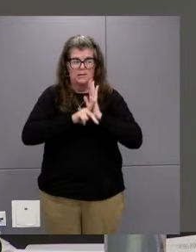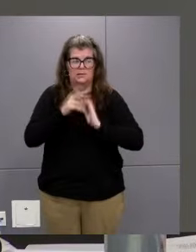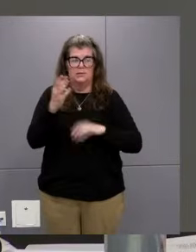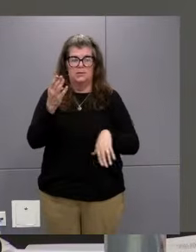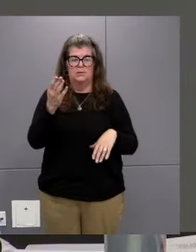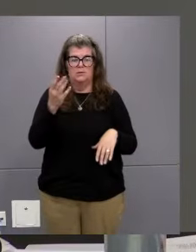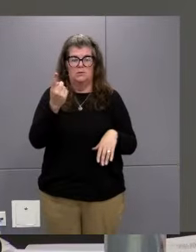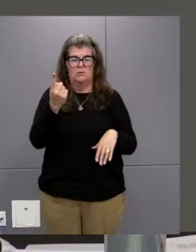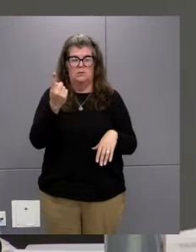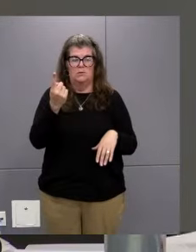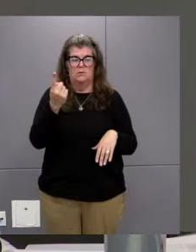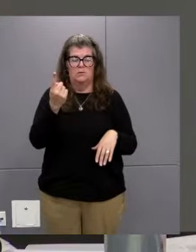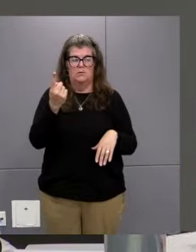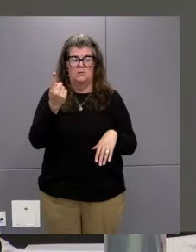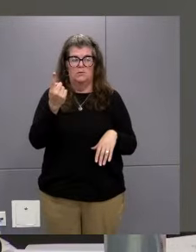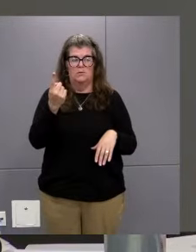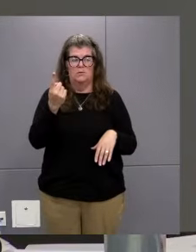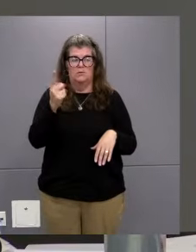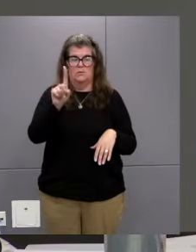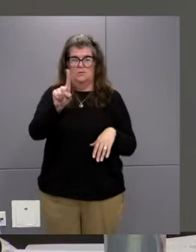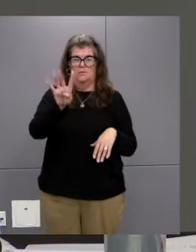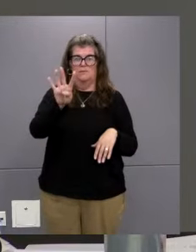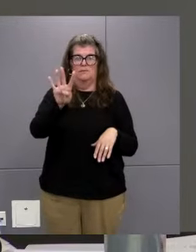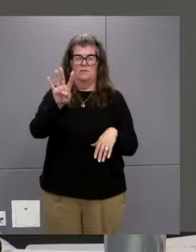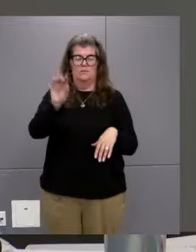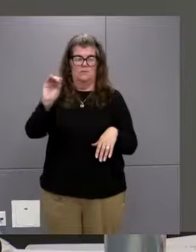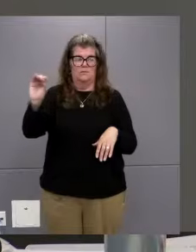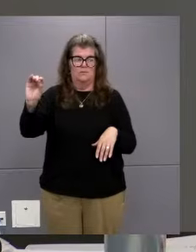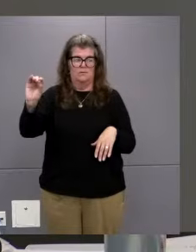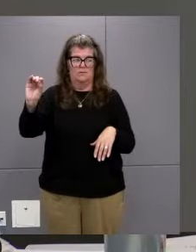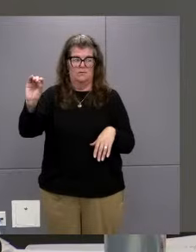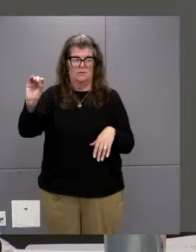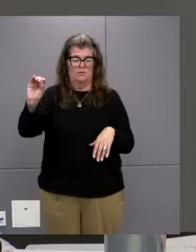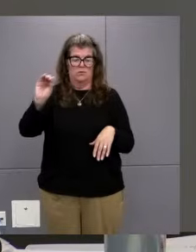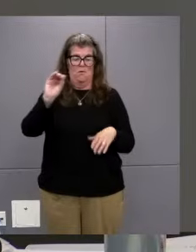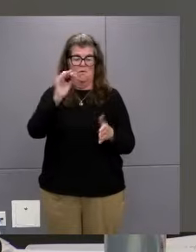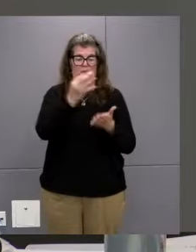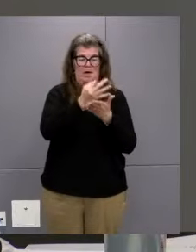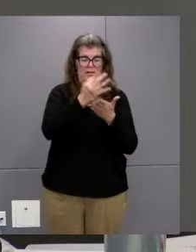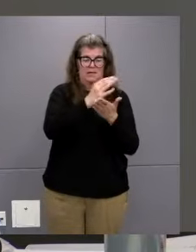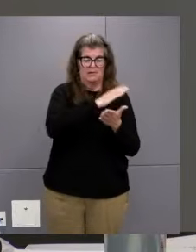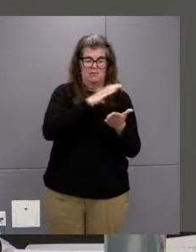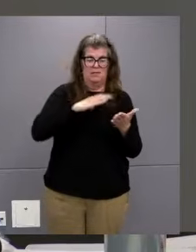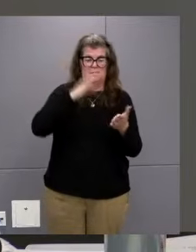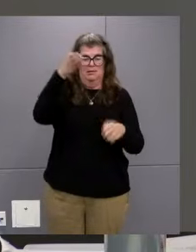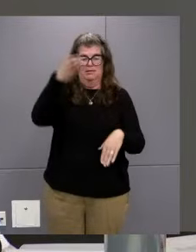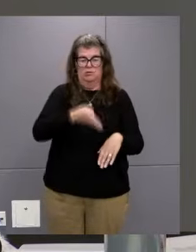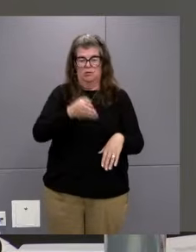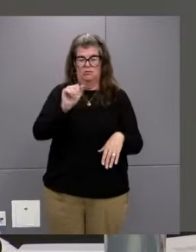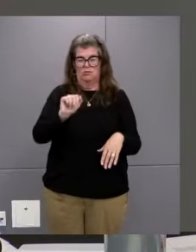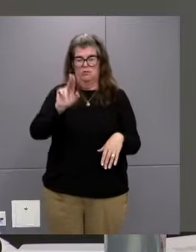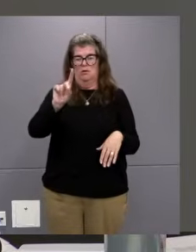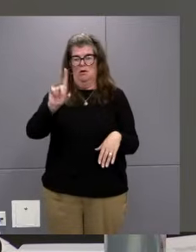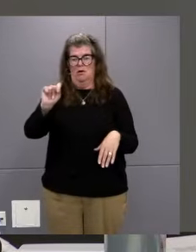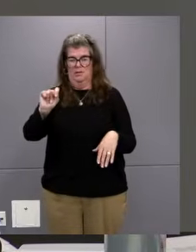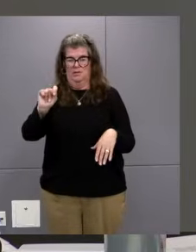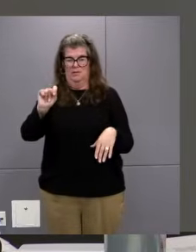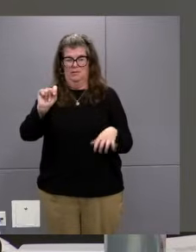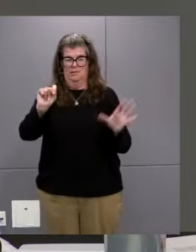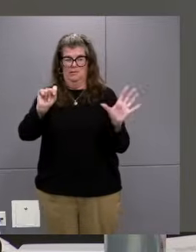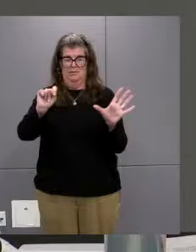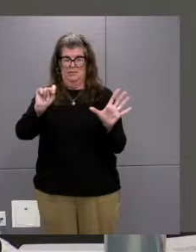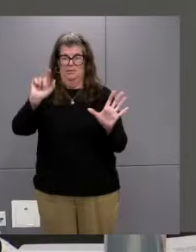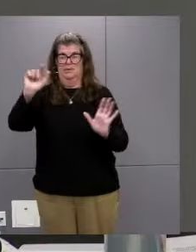1400 to say Finance Committee/audit. And it's been